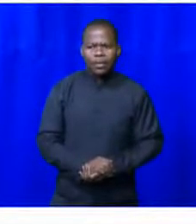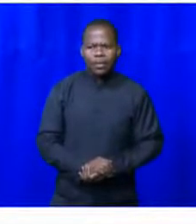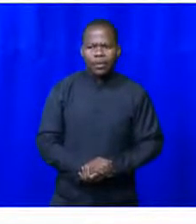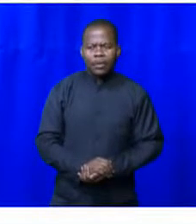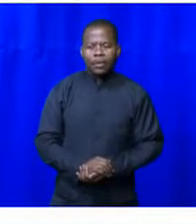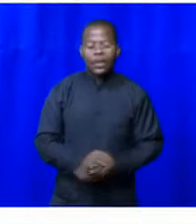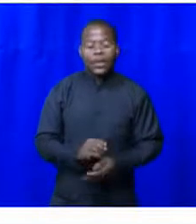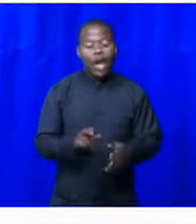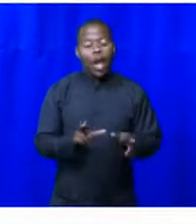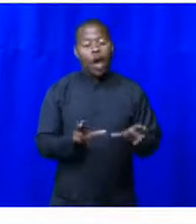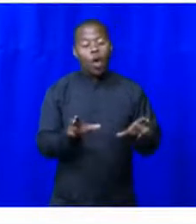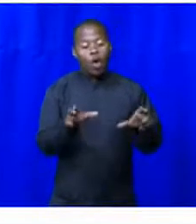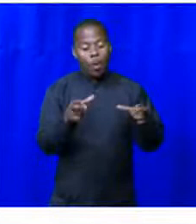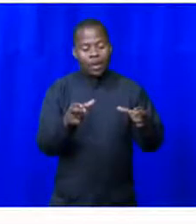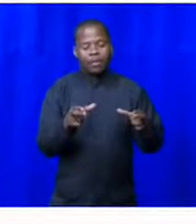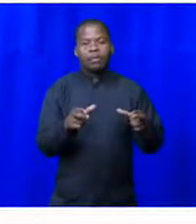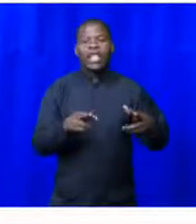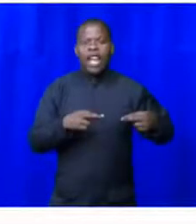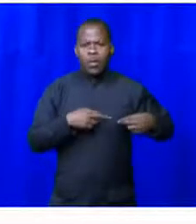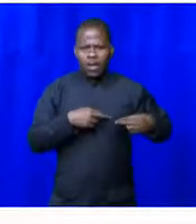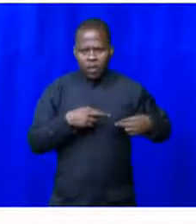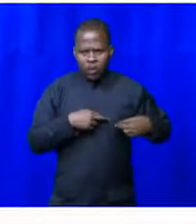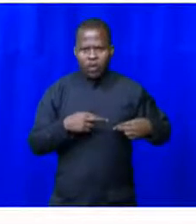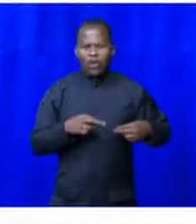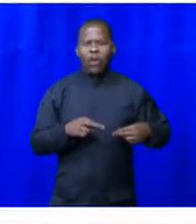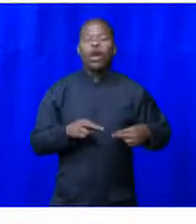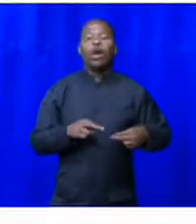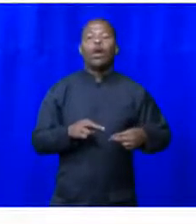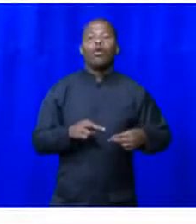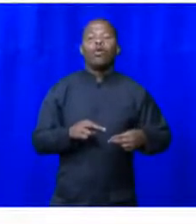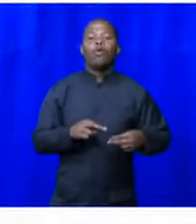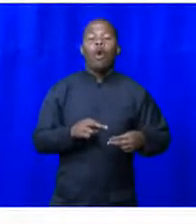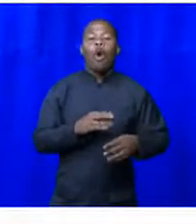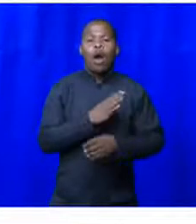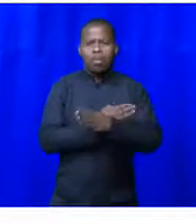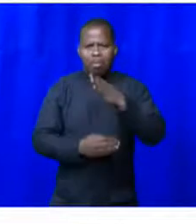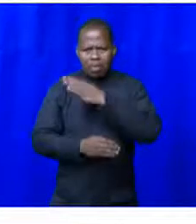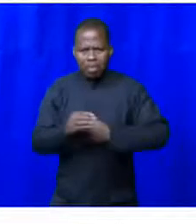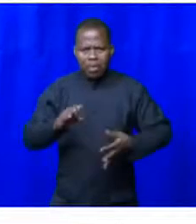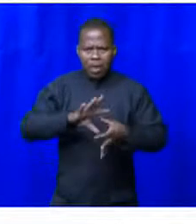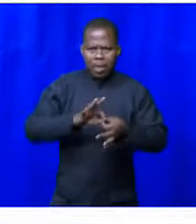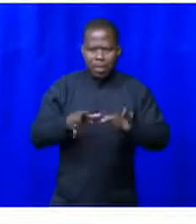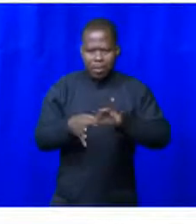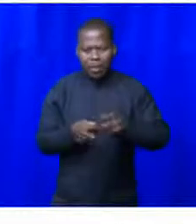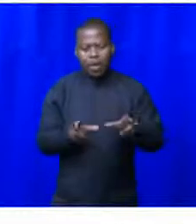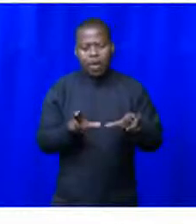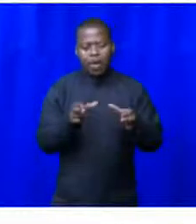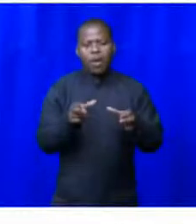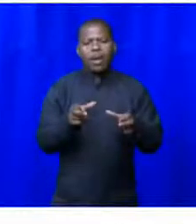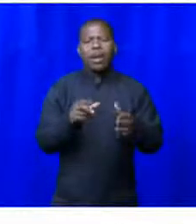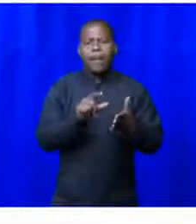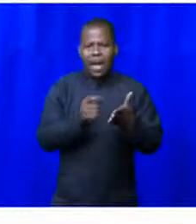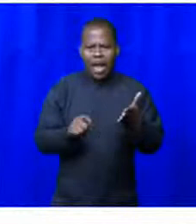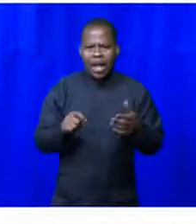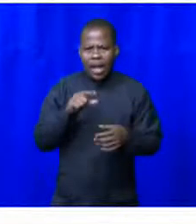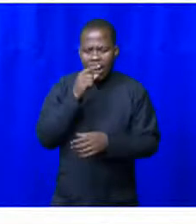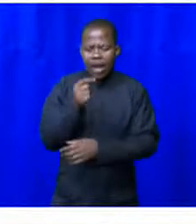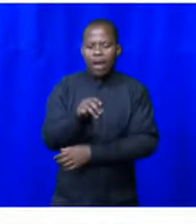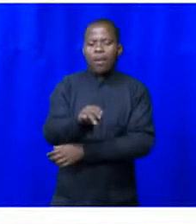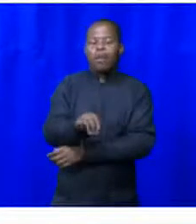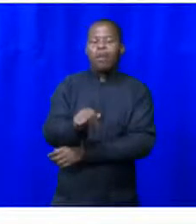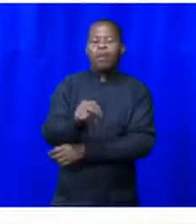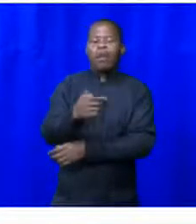Mabalane welikomiti lelibuke imidlalo yebantu labakhubatekile yeSwatini Paralympics Committee noZipho Mahlalela. Uthi leli komiti selicale